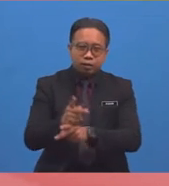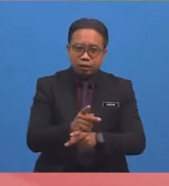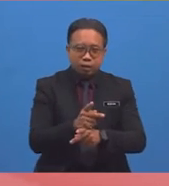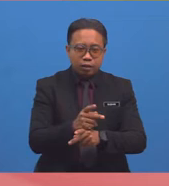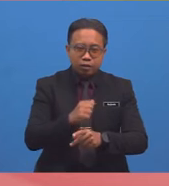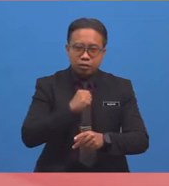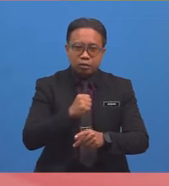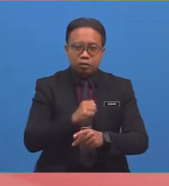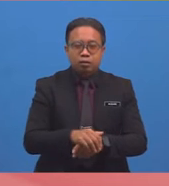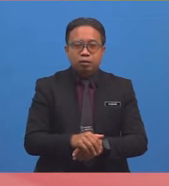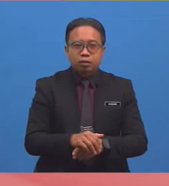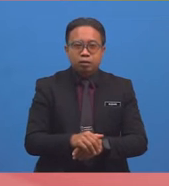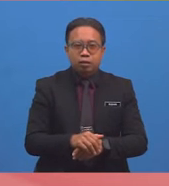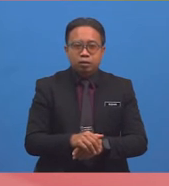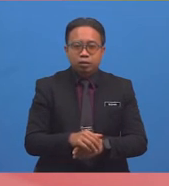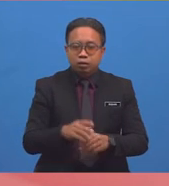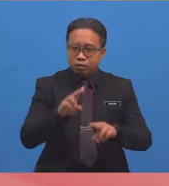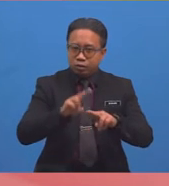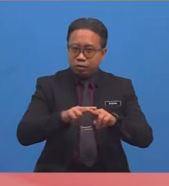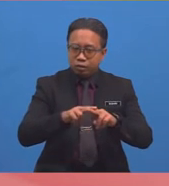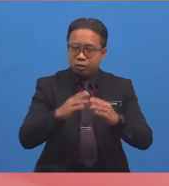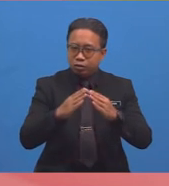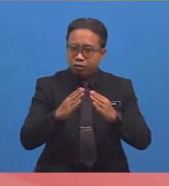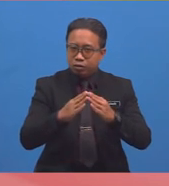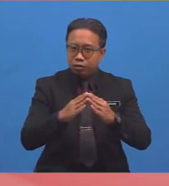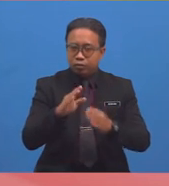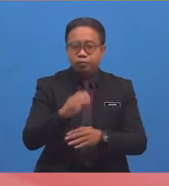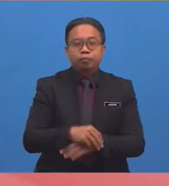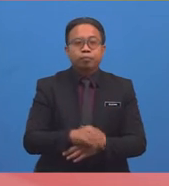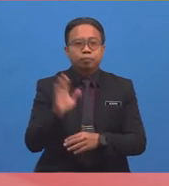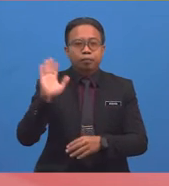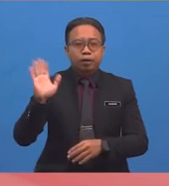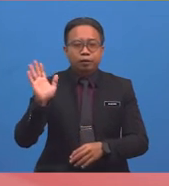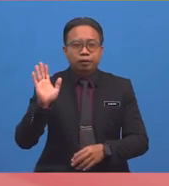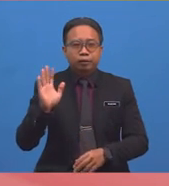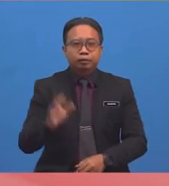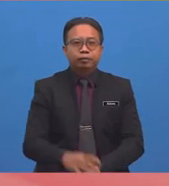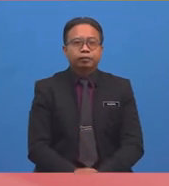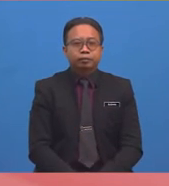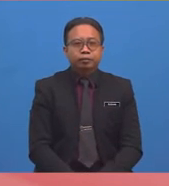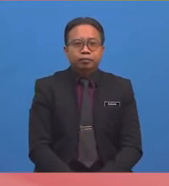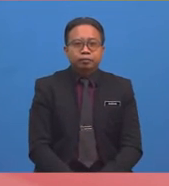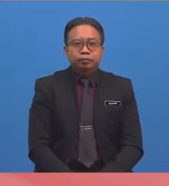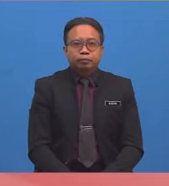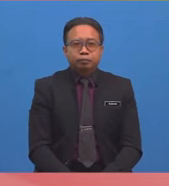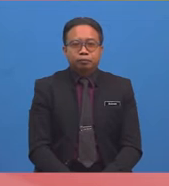and see you in the next episode. Till then, stay safe, boys and girls. Bye. Bye.